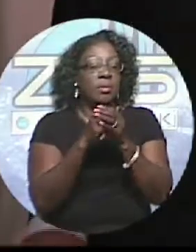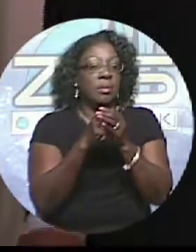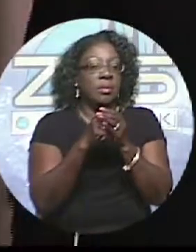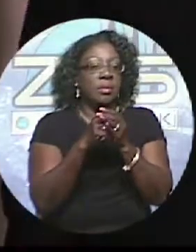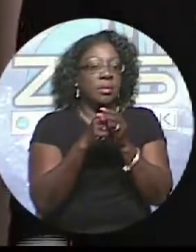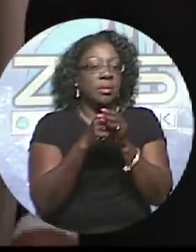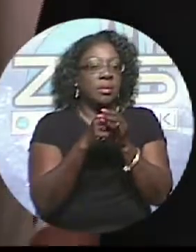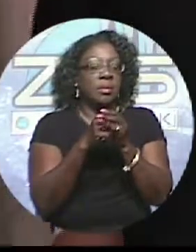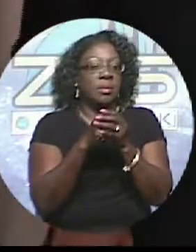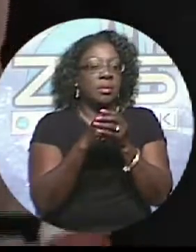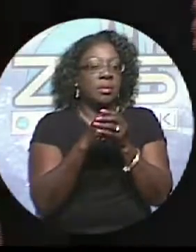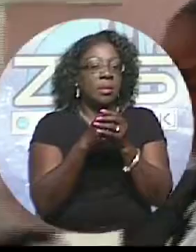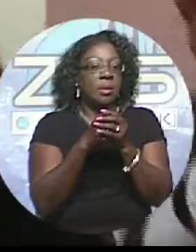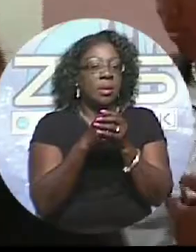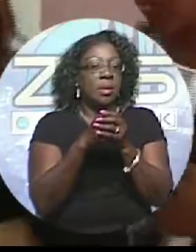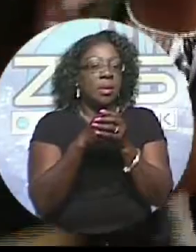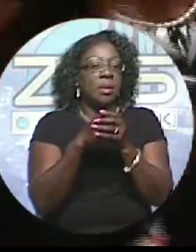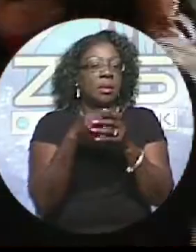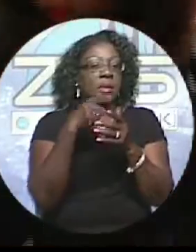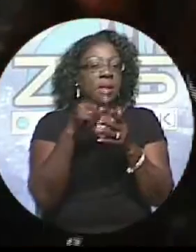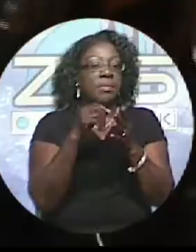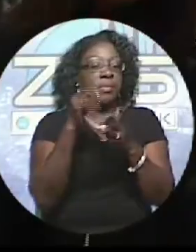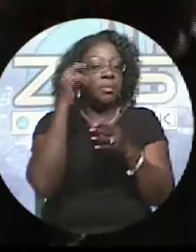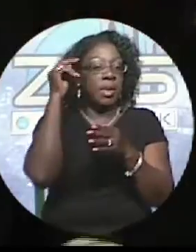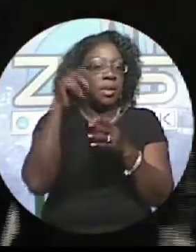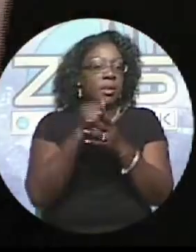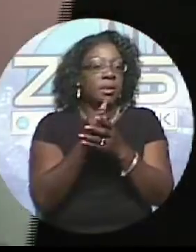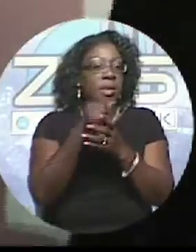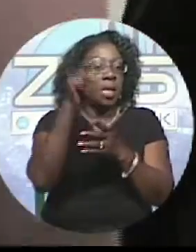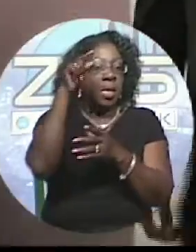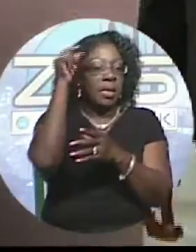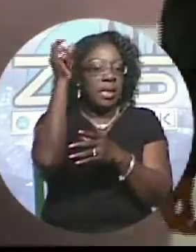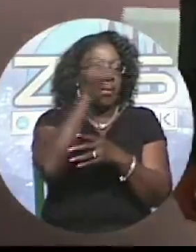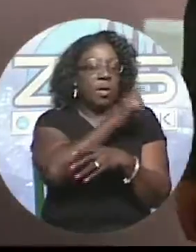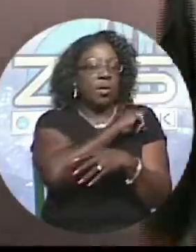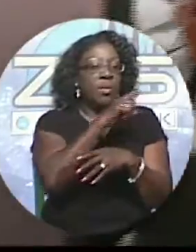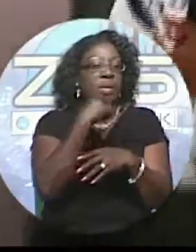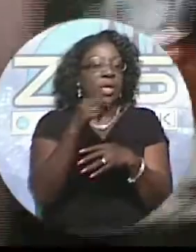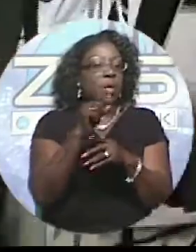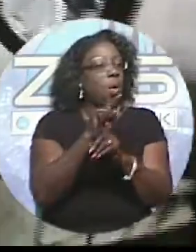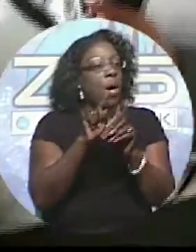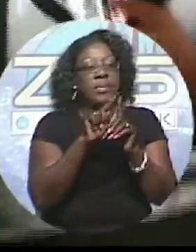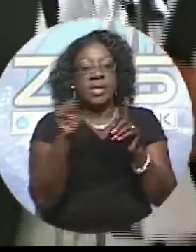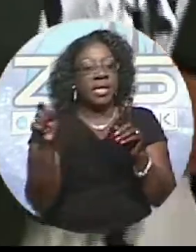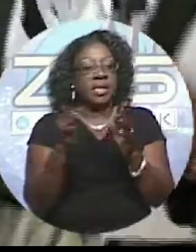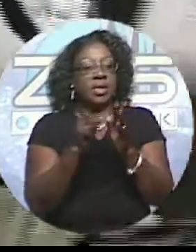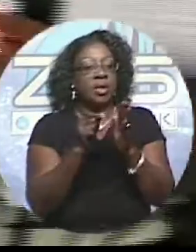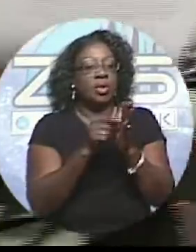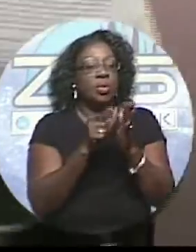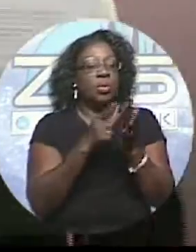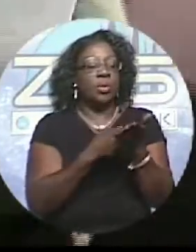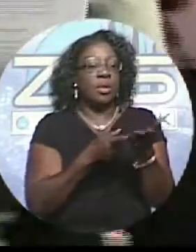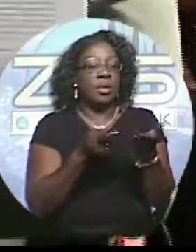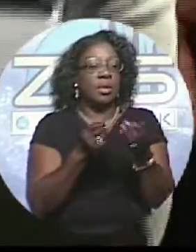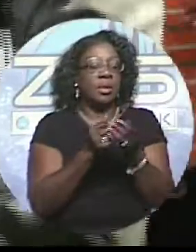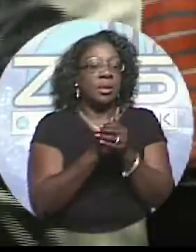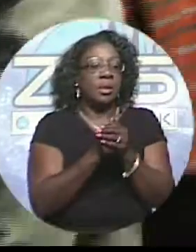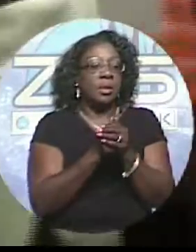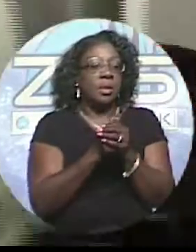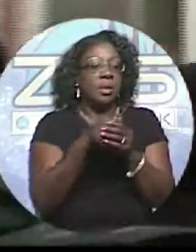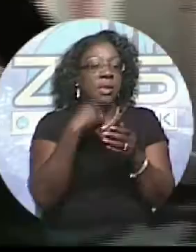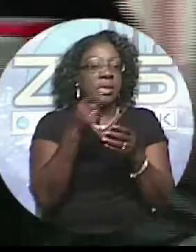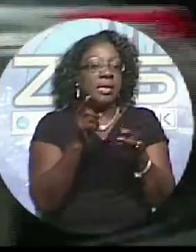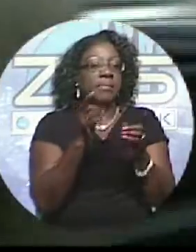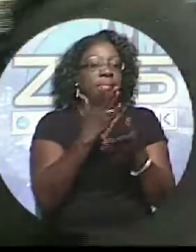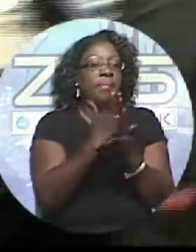resolution could be sought. State Minister for Legal Affairs Damian Gomez had no objection, but insisted that timelines be put